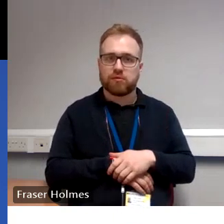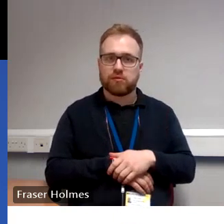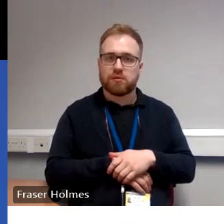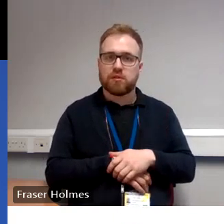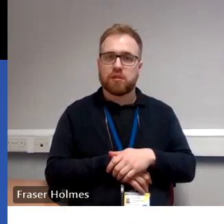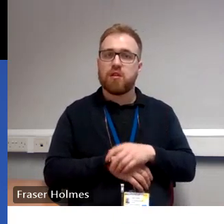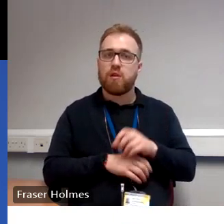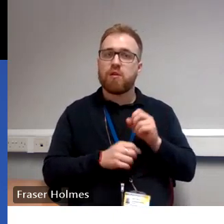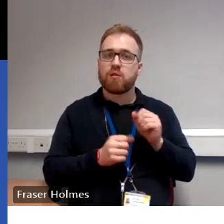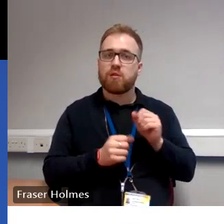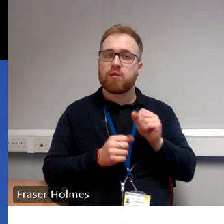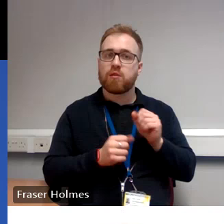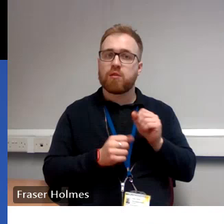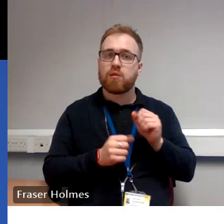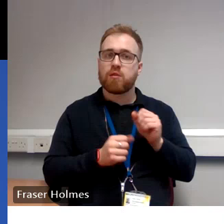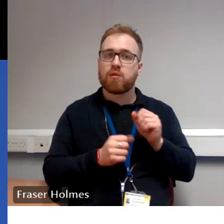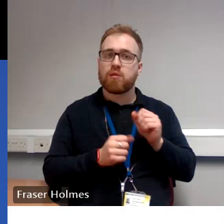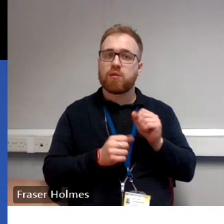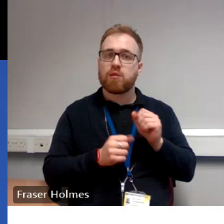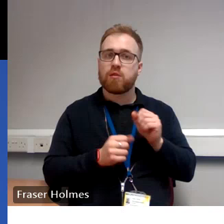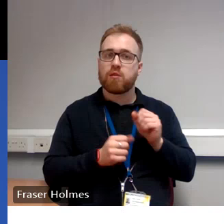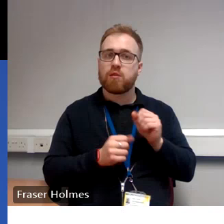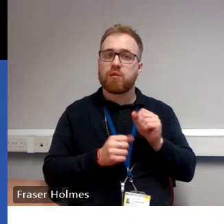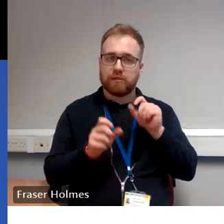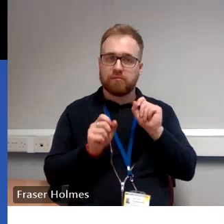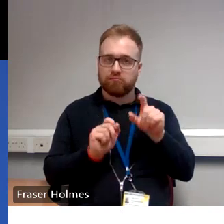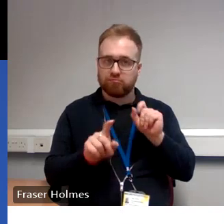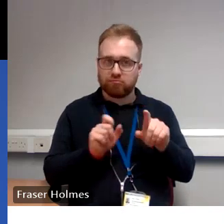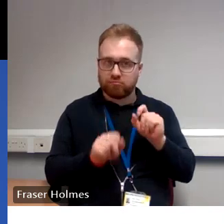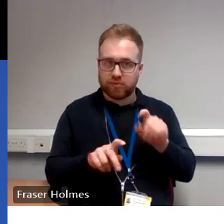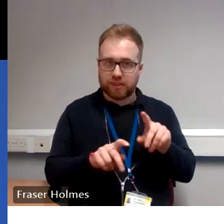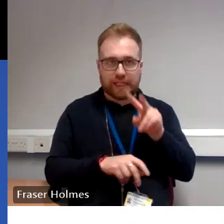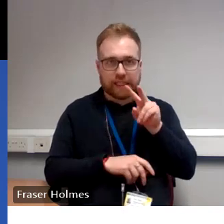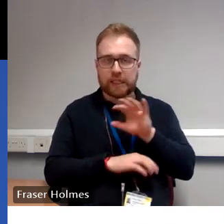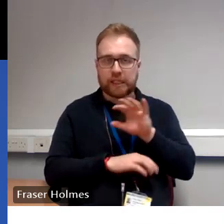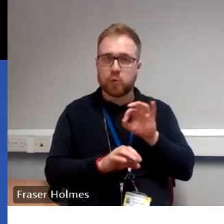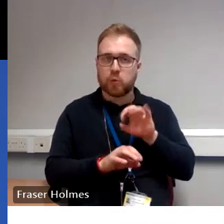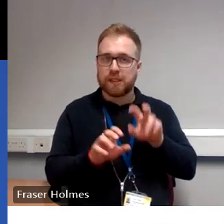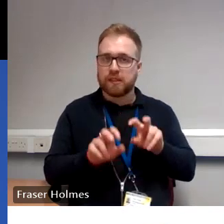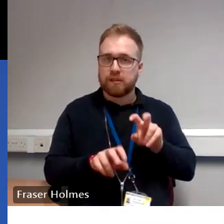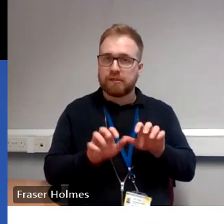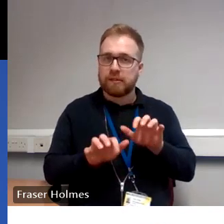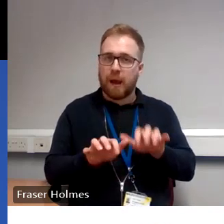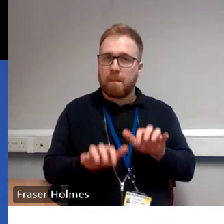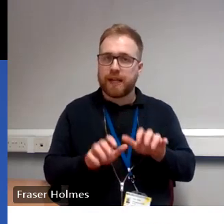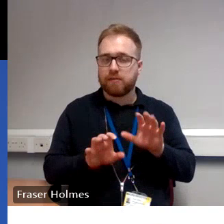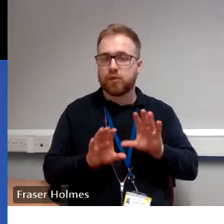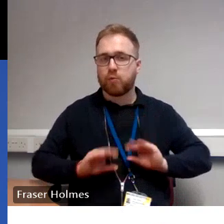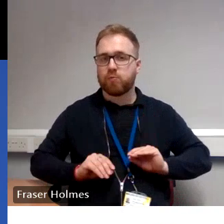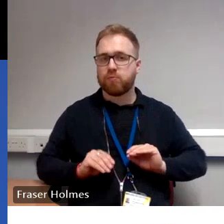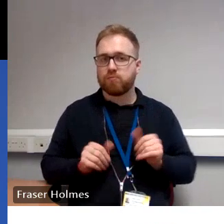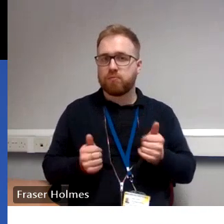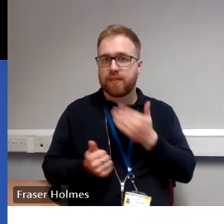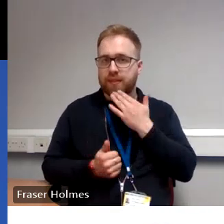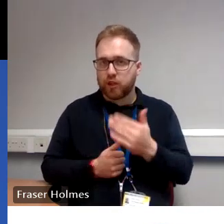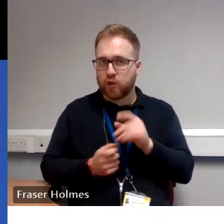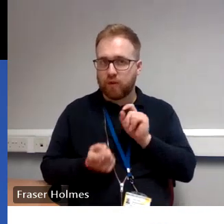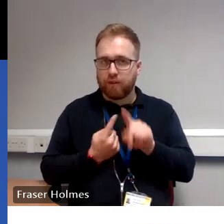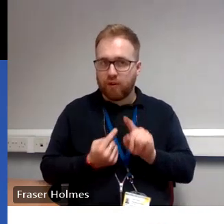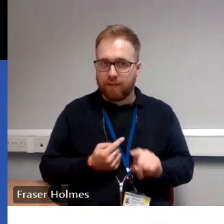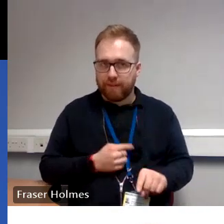Okay, I can see that 22 people have participated and I can't see that anyone else is typing. So thank you everybody for your contributions. We'll now move